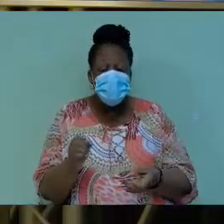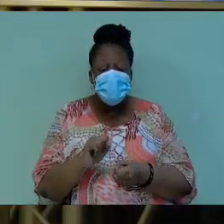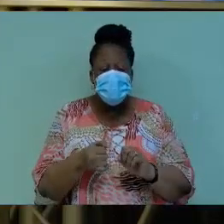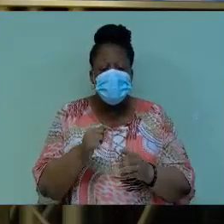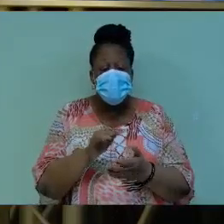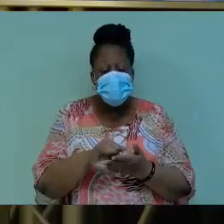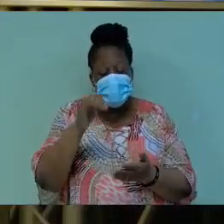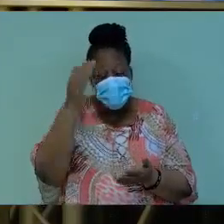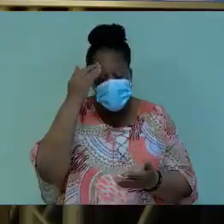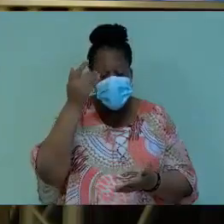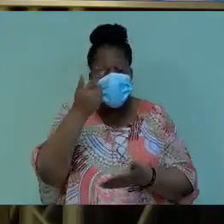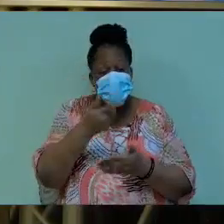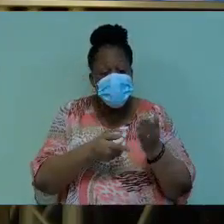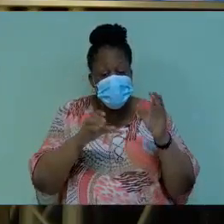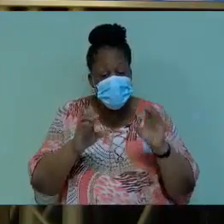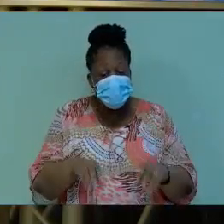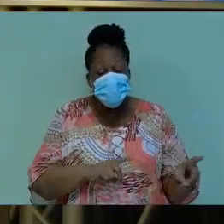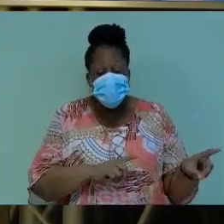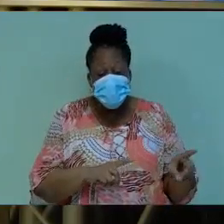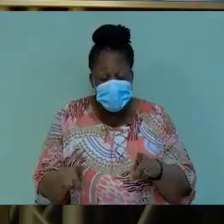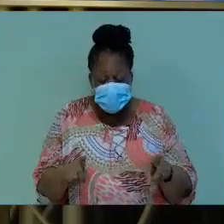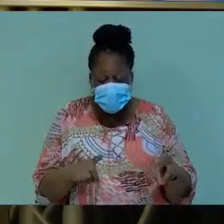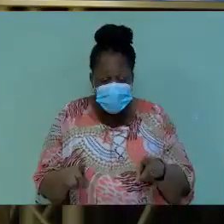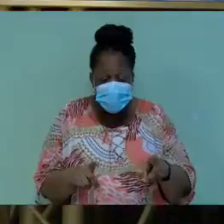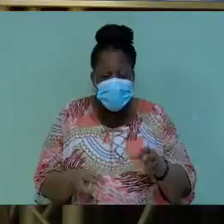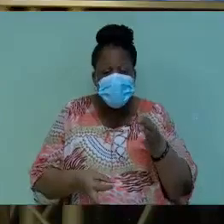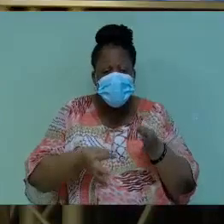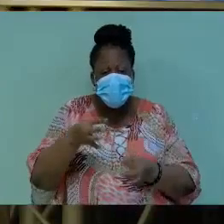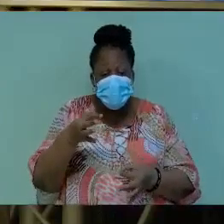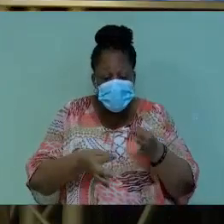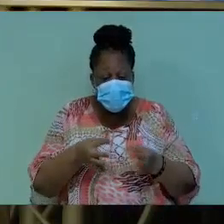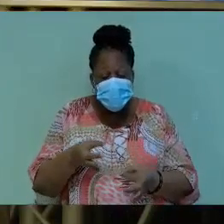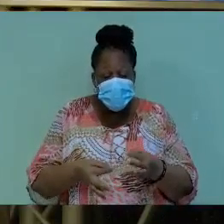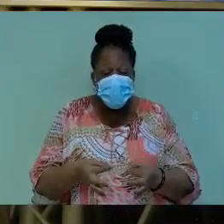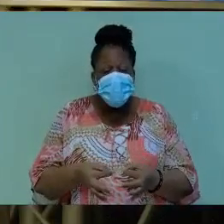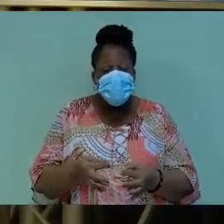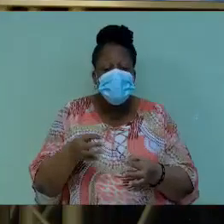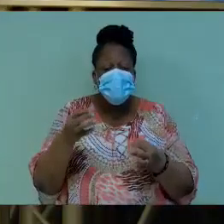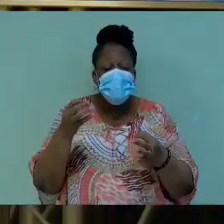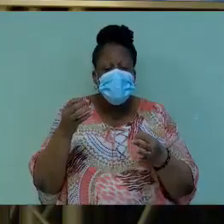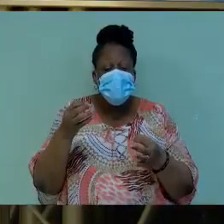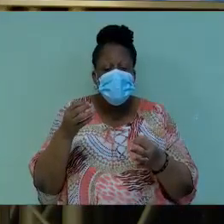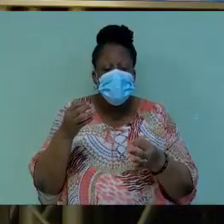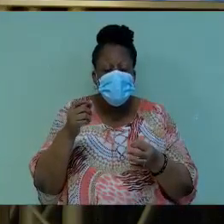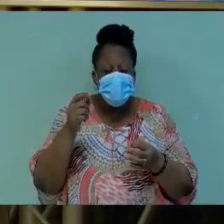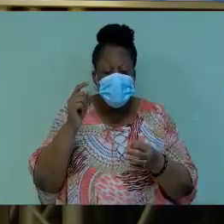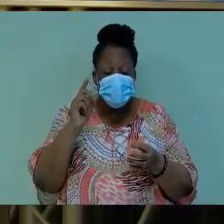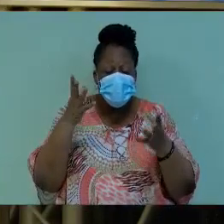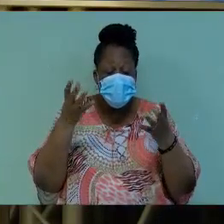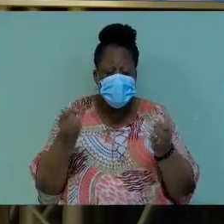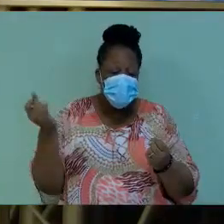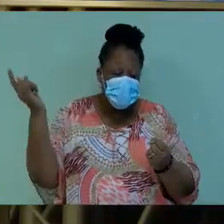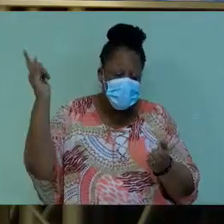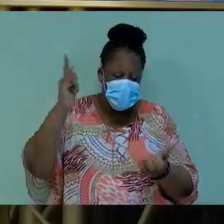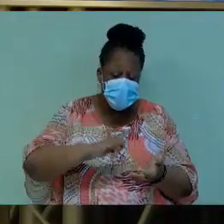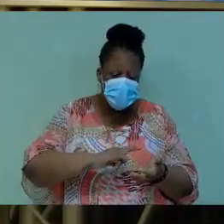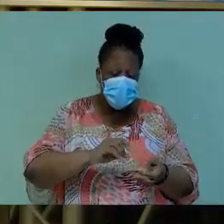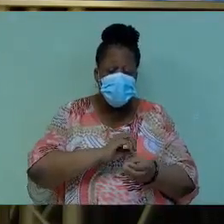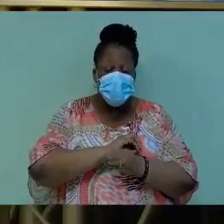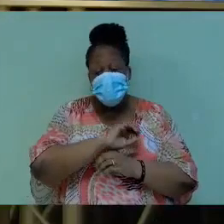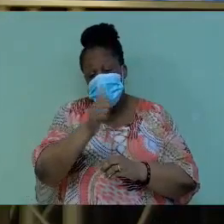home if you are a national. Our borders remain closed to non-nationals. There are no commercial flights to Saint Kitts and